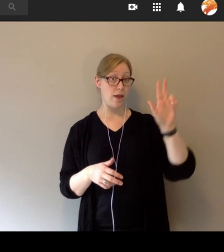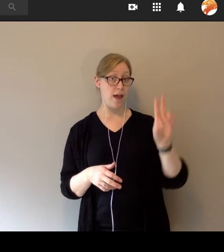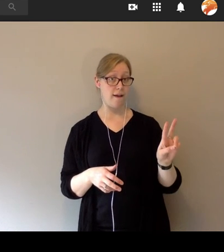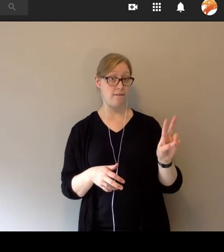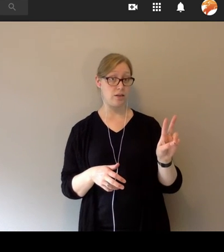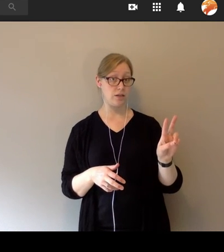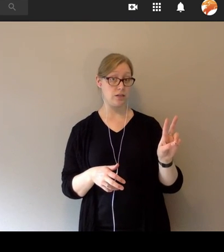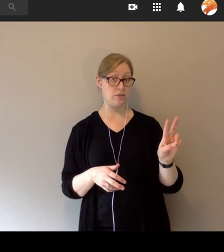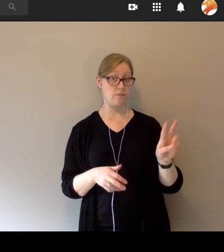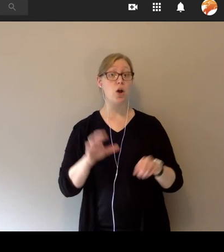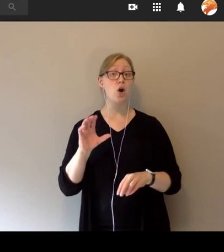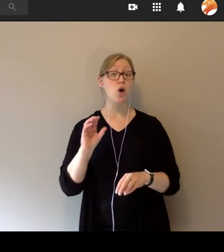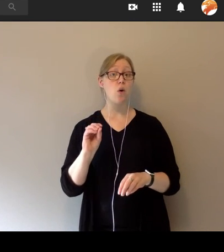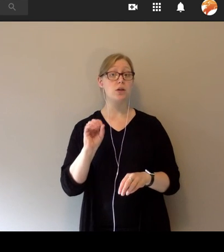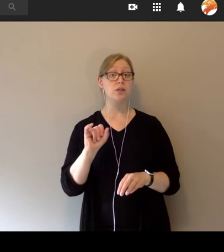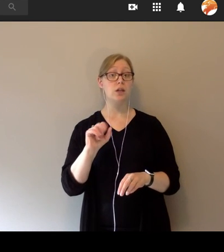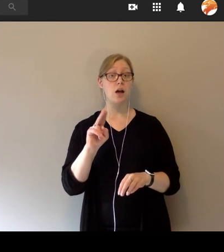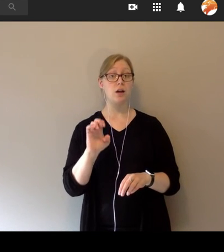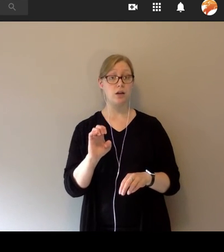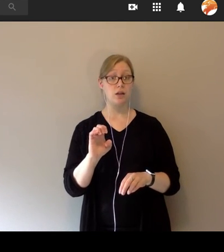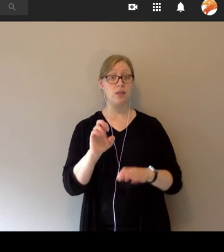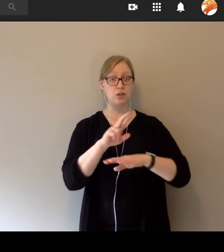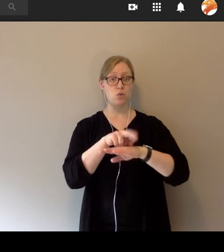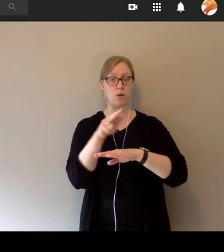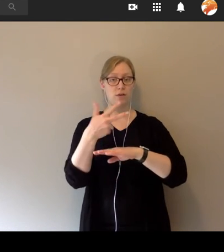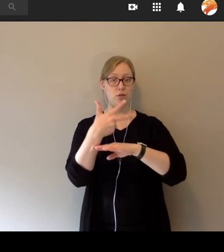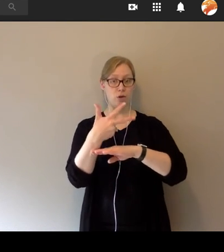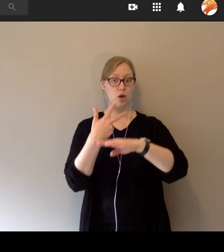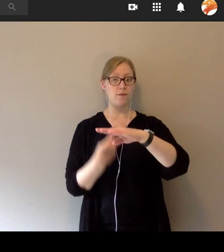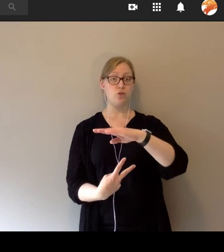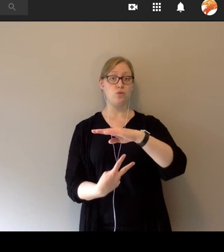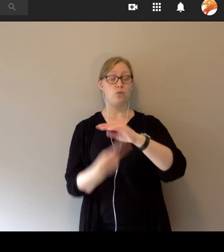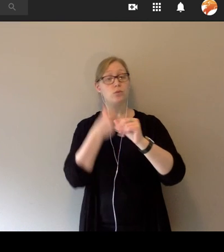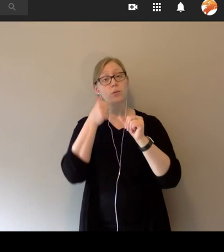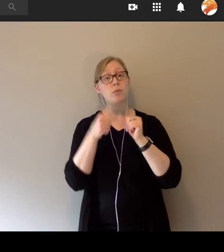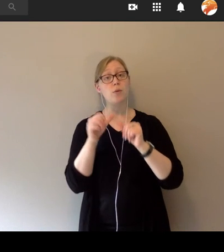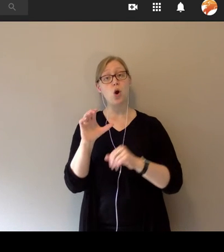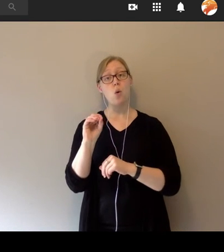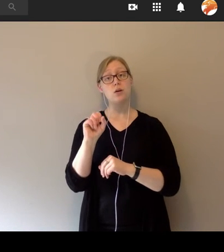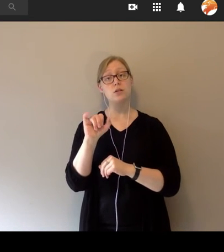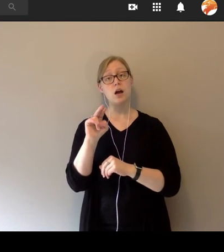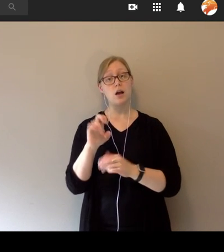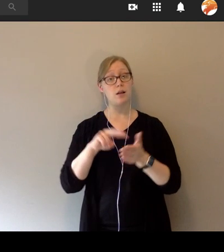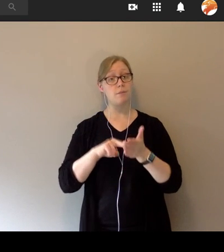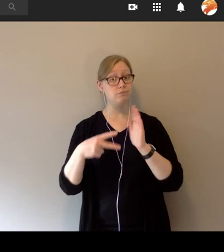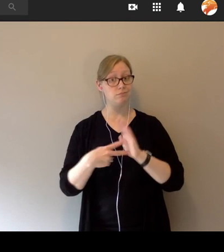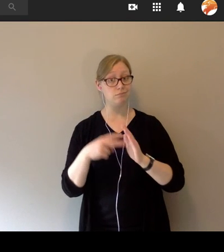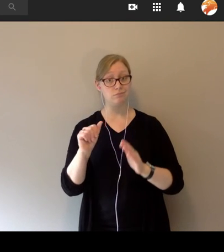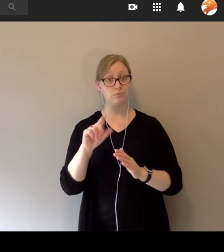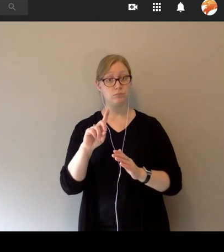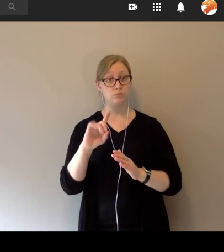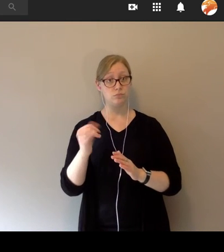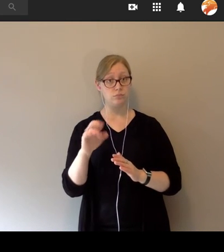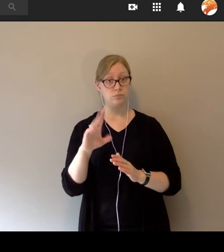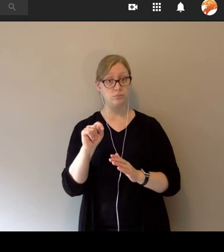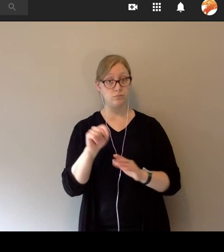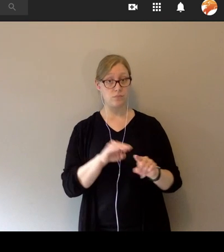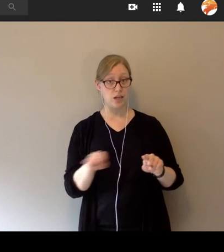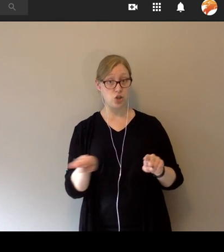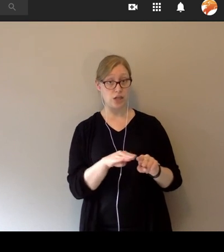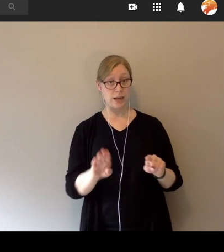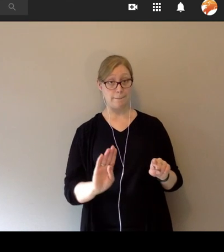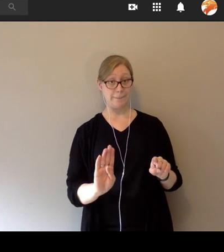The cosine is the square root of 3 over 2. And remember, the cosine is the adjacent side, which is B over the hypotenuse, so